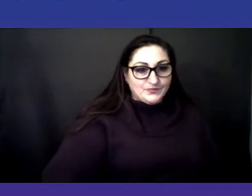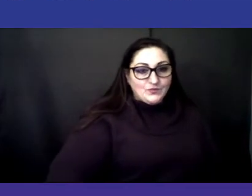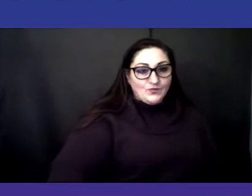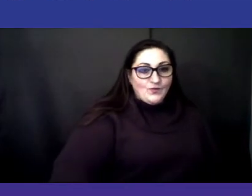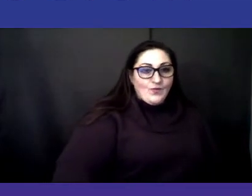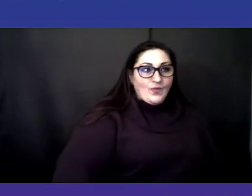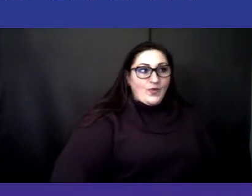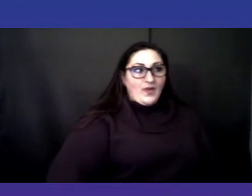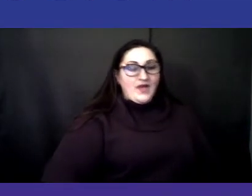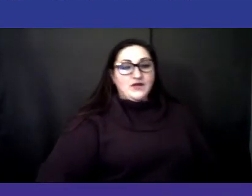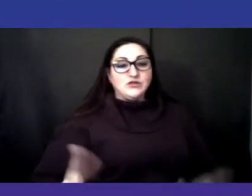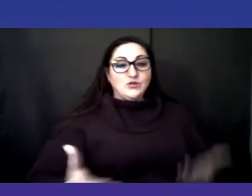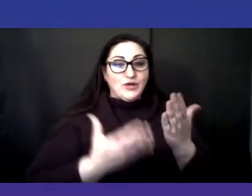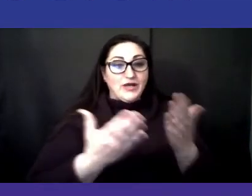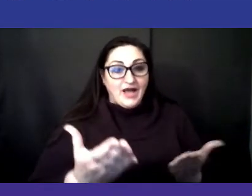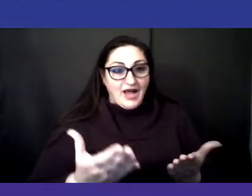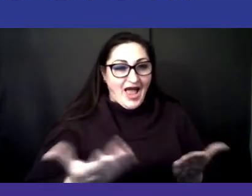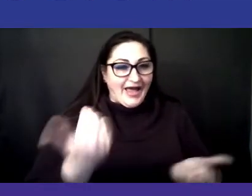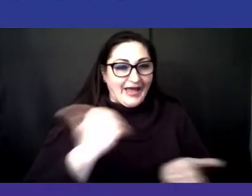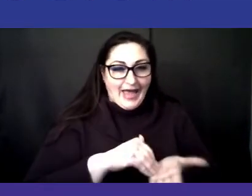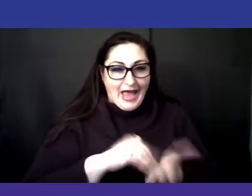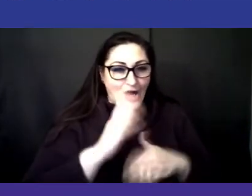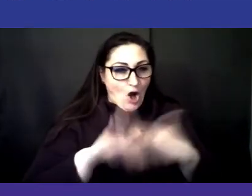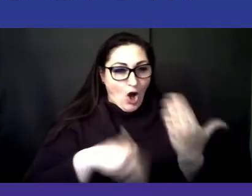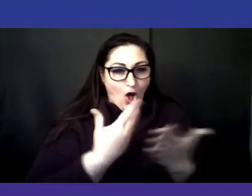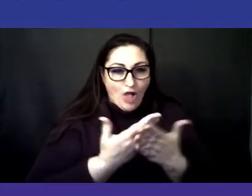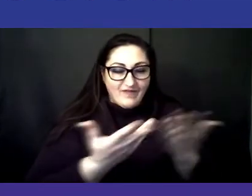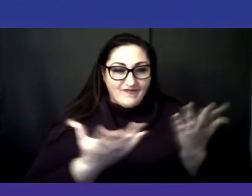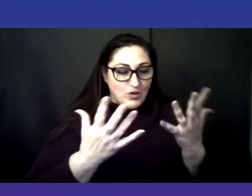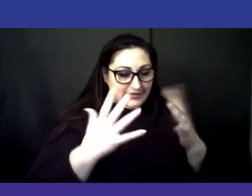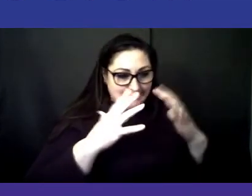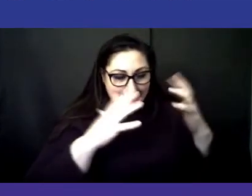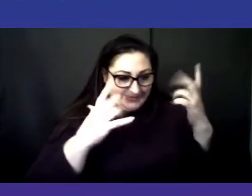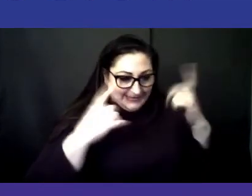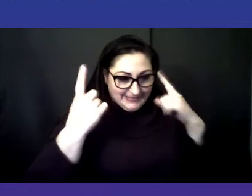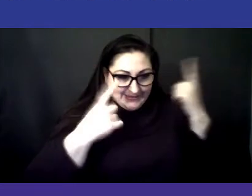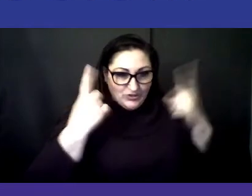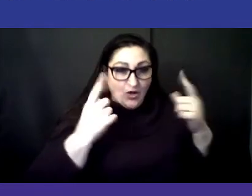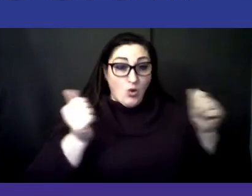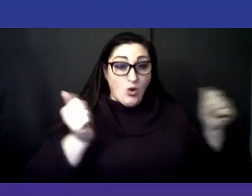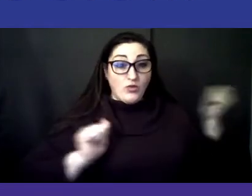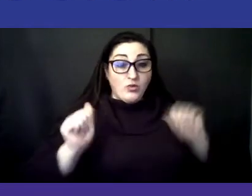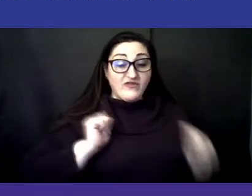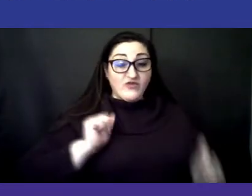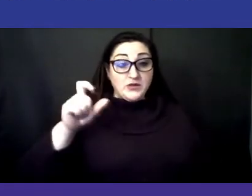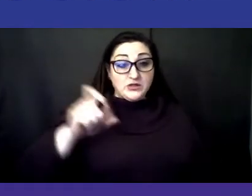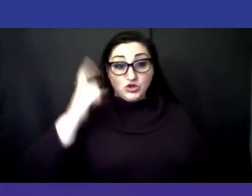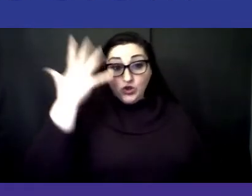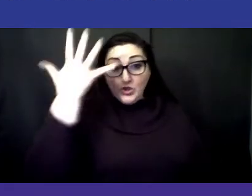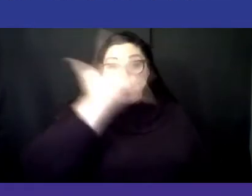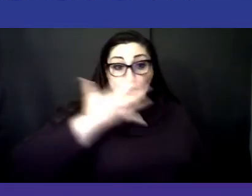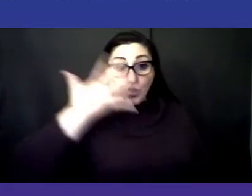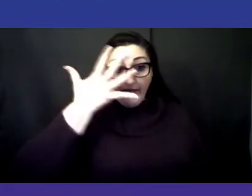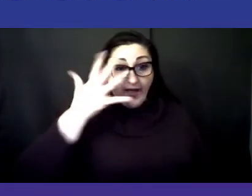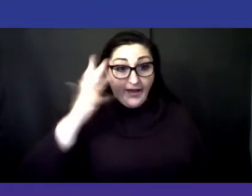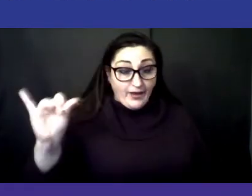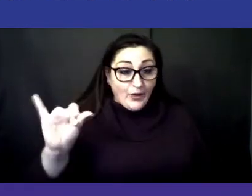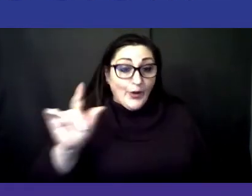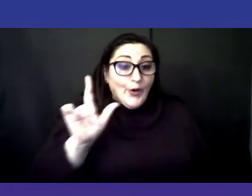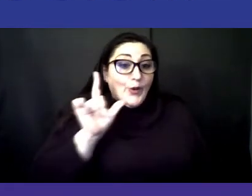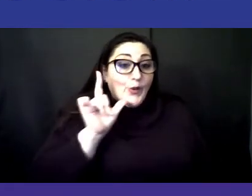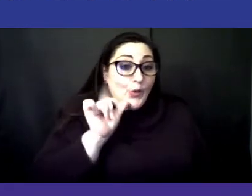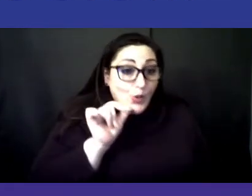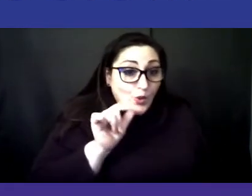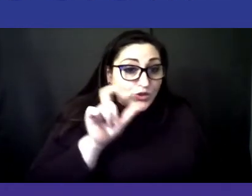just kind of decolonizing all of that idea of what performances should look like, who should be performing,